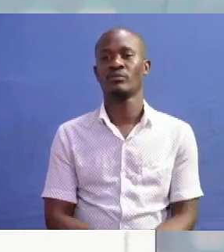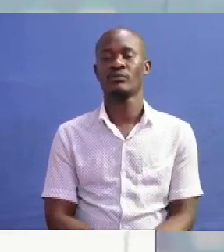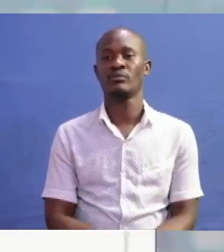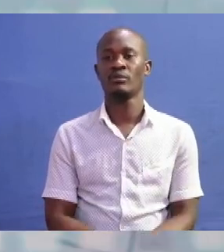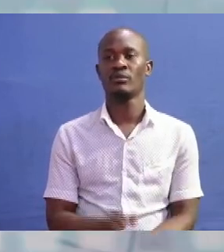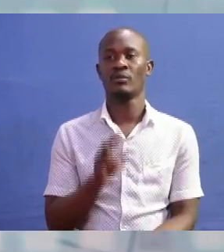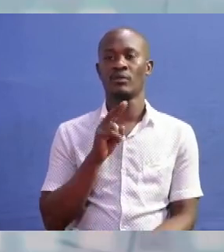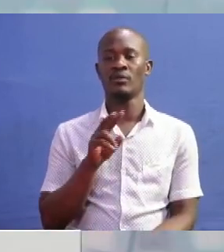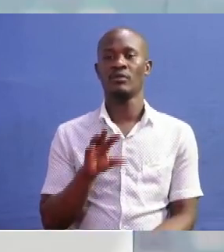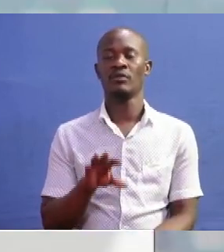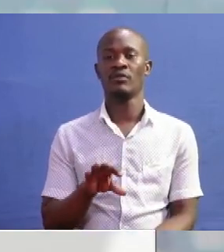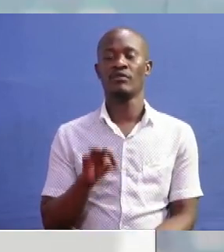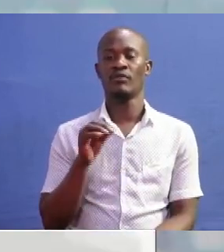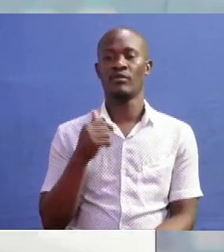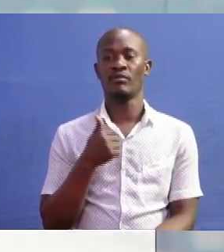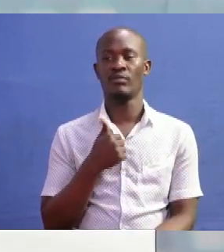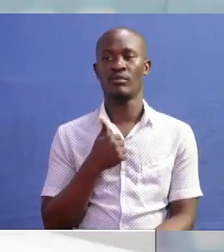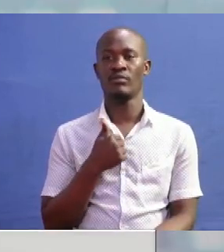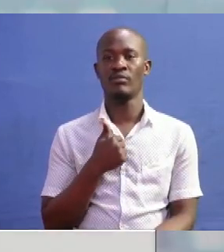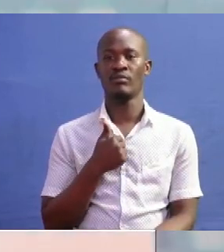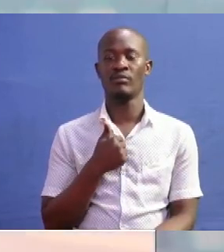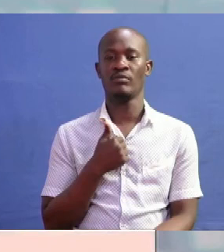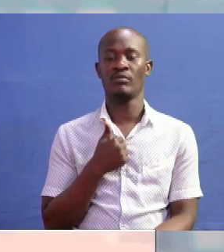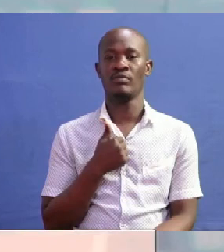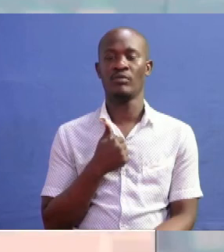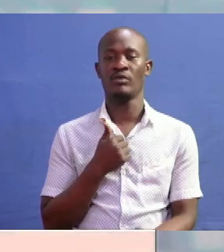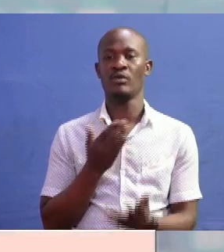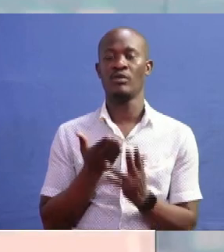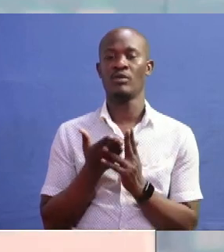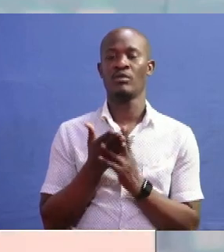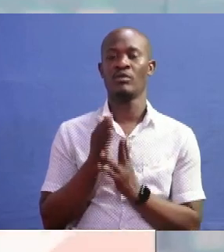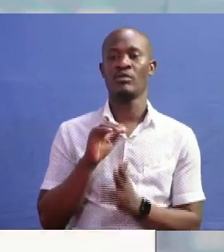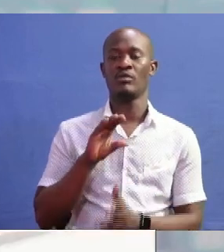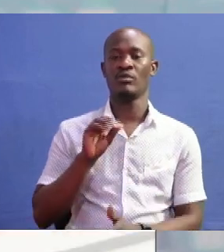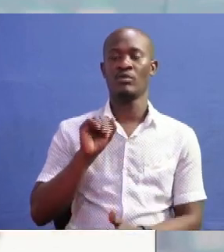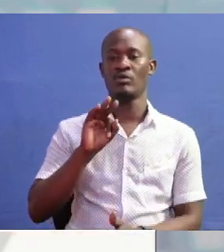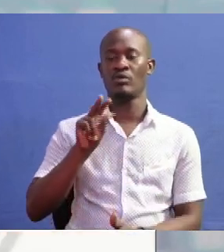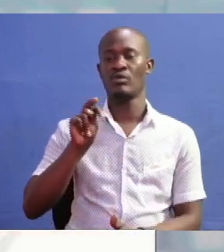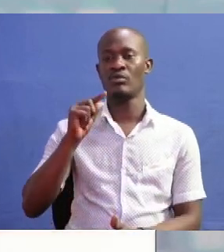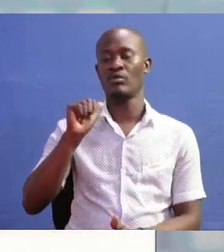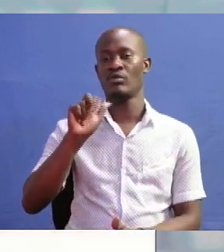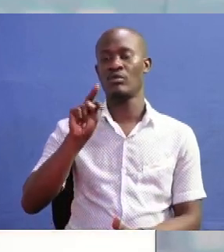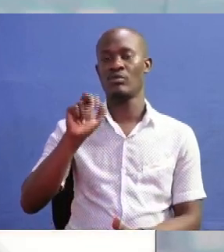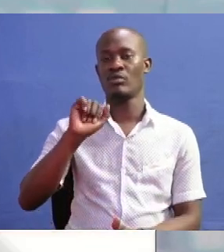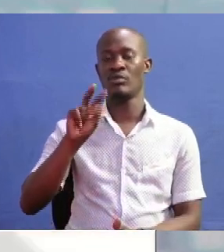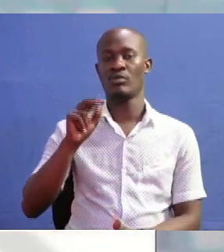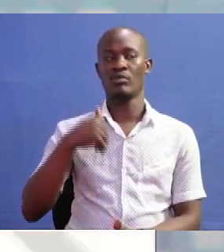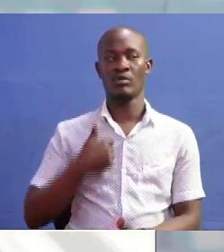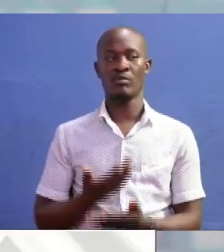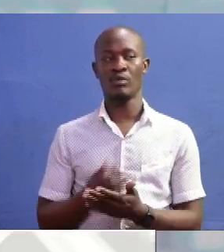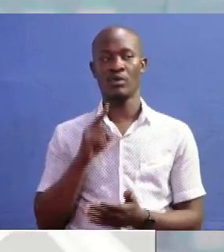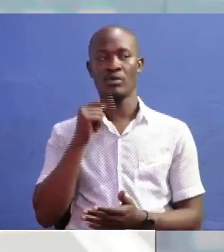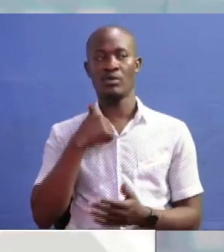Viewers can find me can find me through Abojani Investments. They can also find me through my Twitter handle,